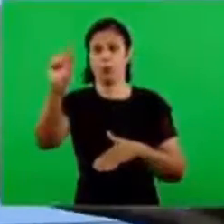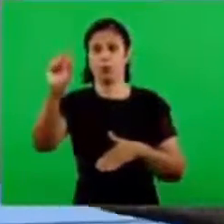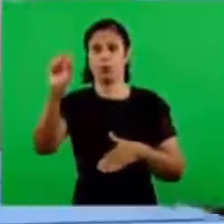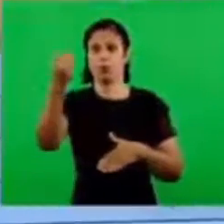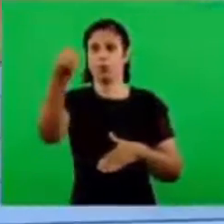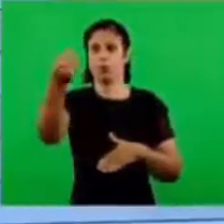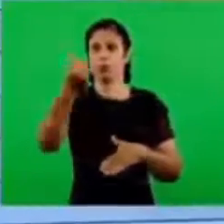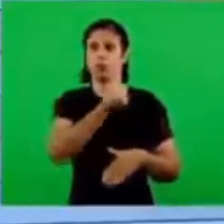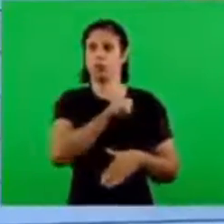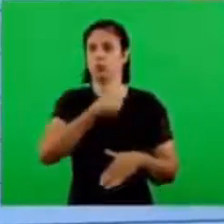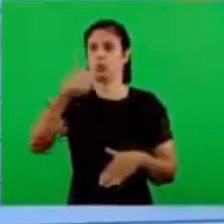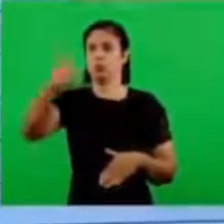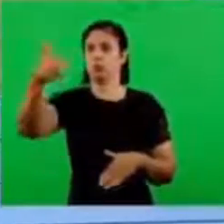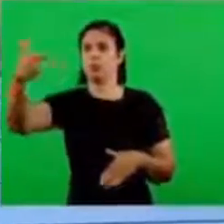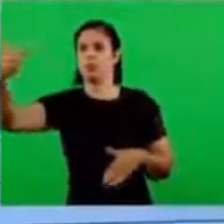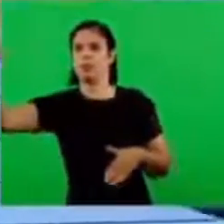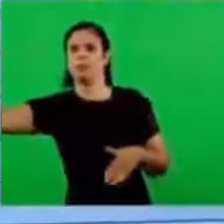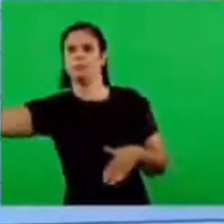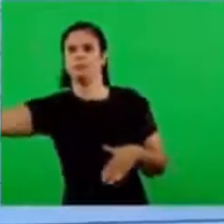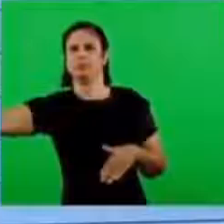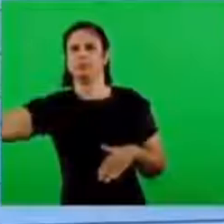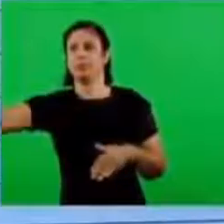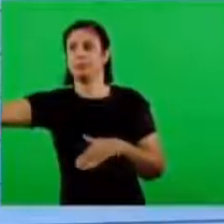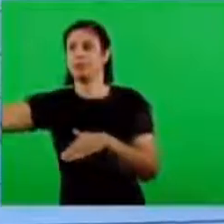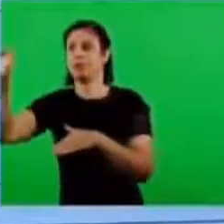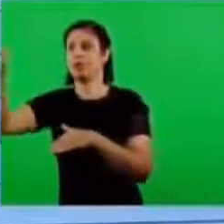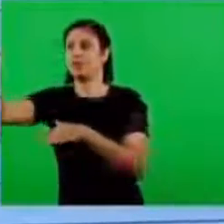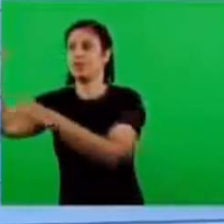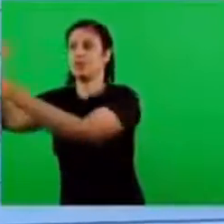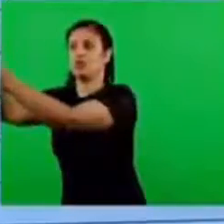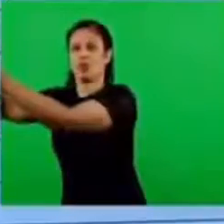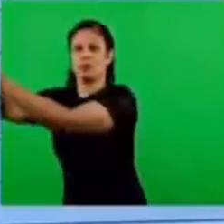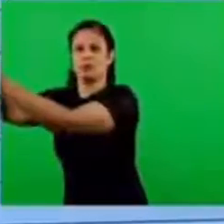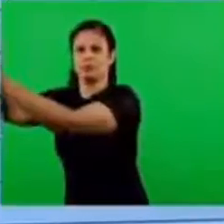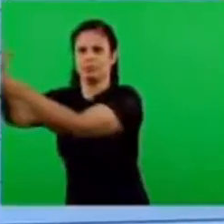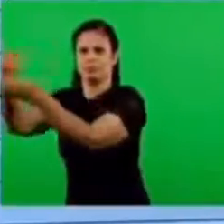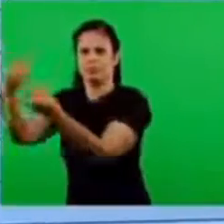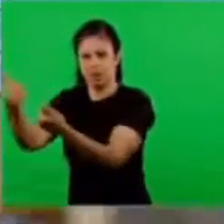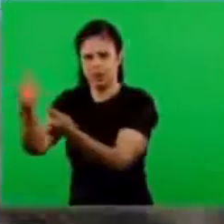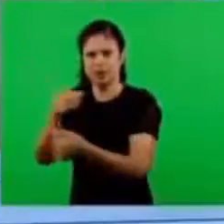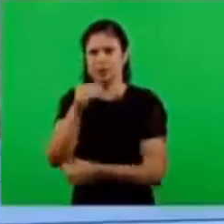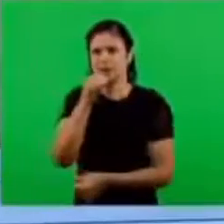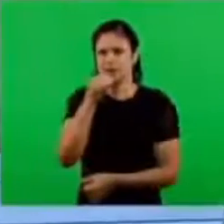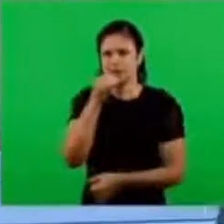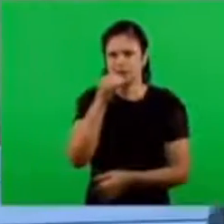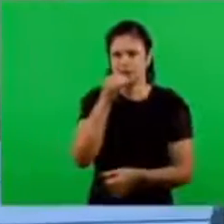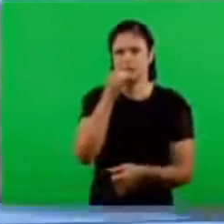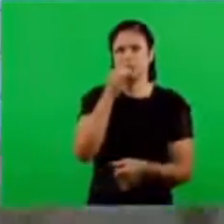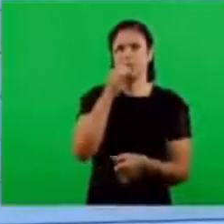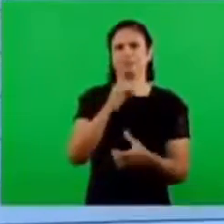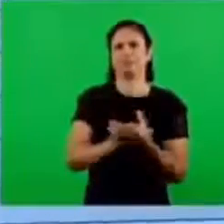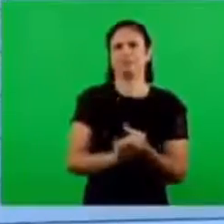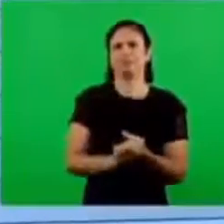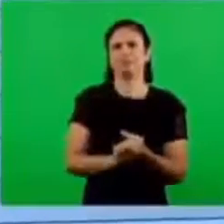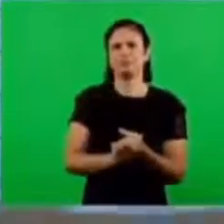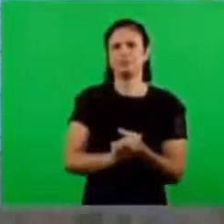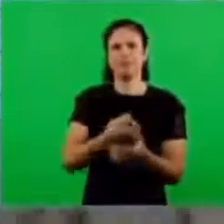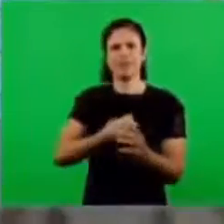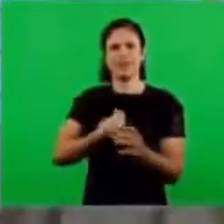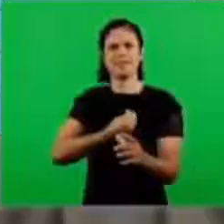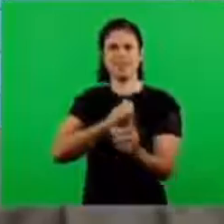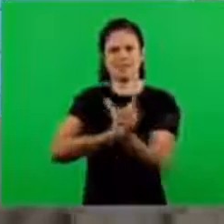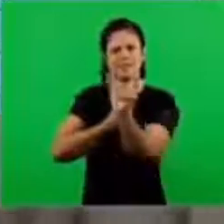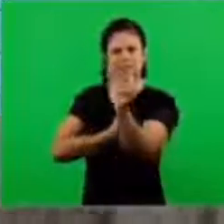Is resurrection life? Is resurrection is life? Five. So you put life there. Glorification